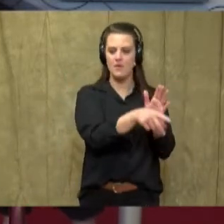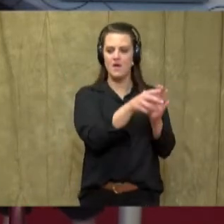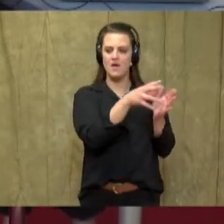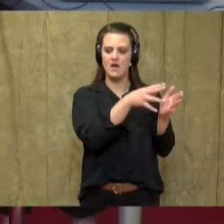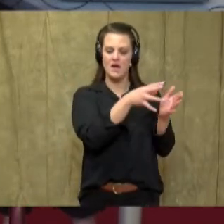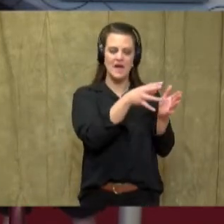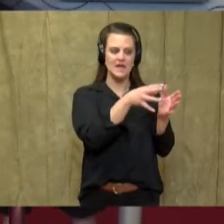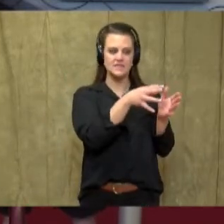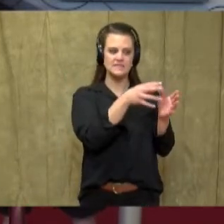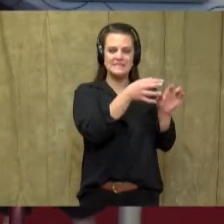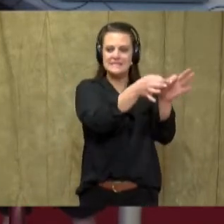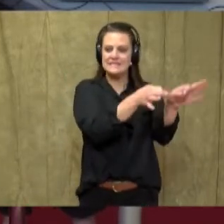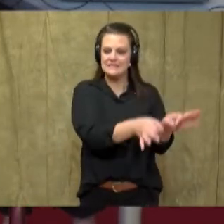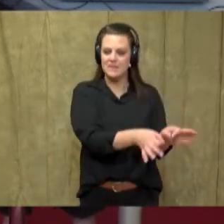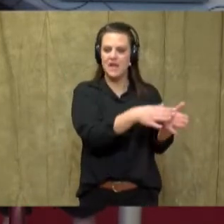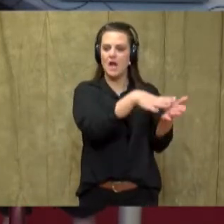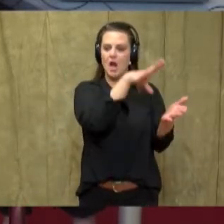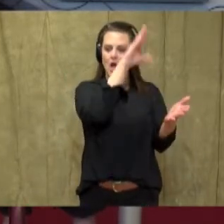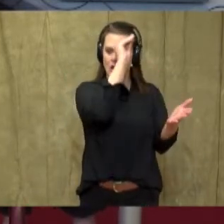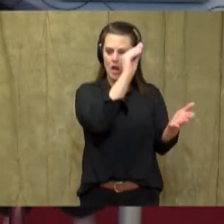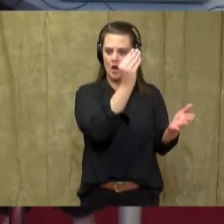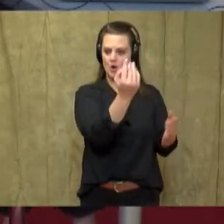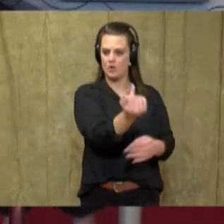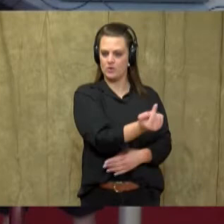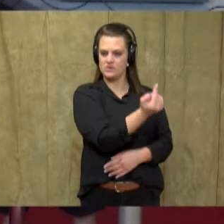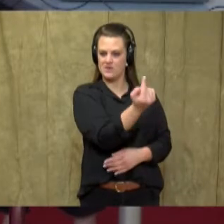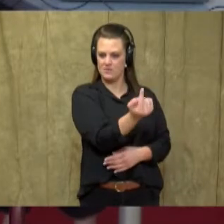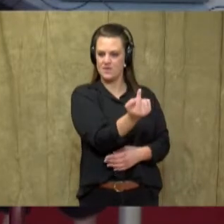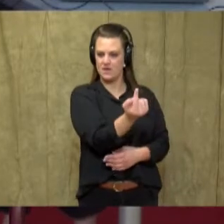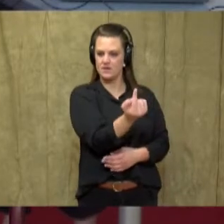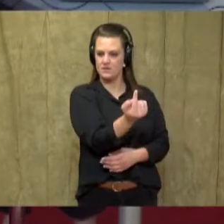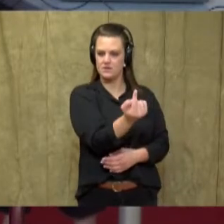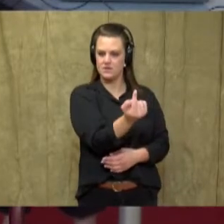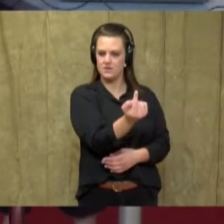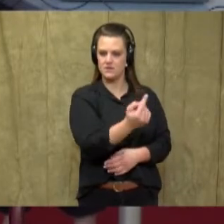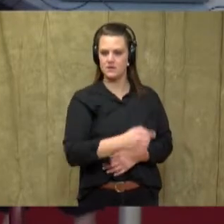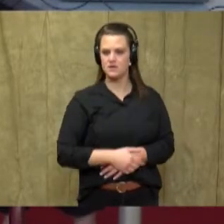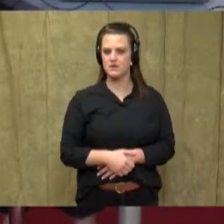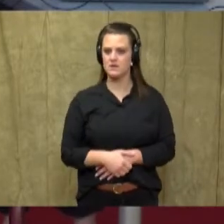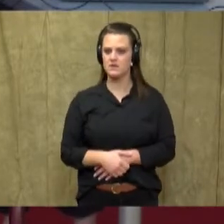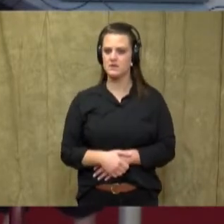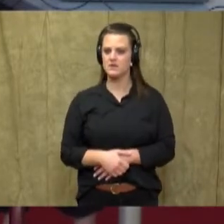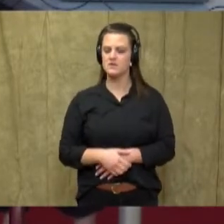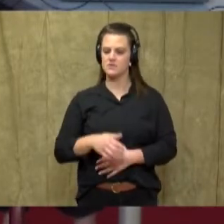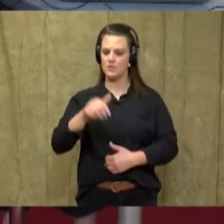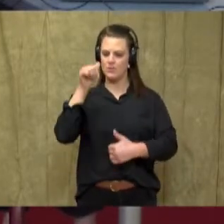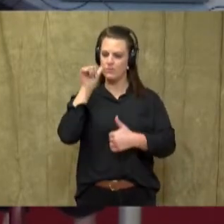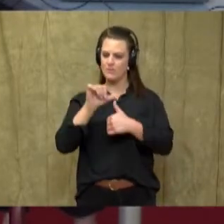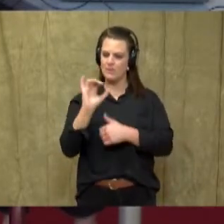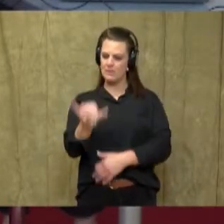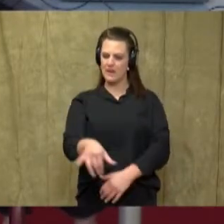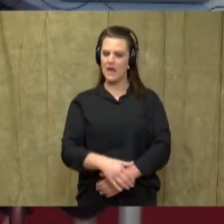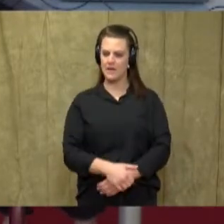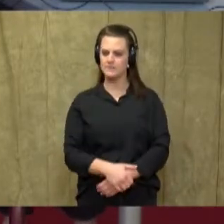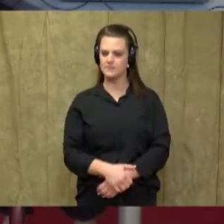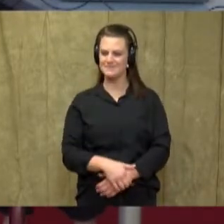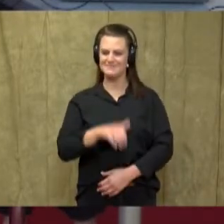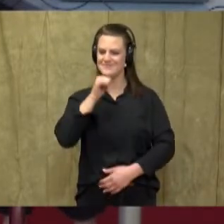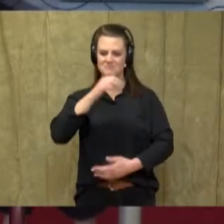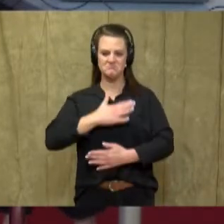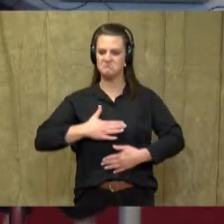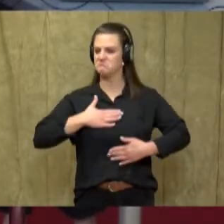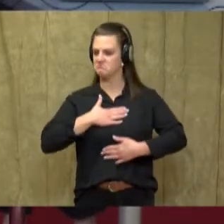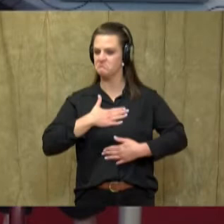is to allow me to learn something sometimes. So keep that in mind, boys and girls, as we're